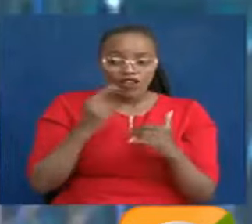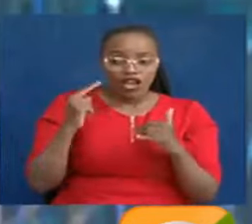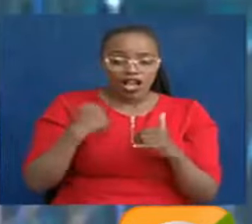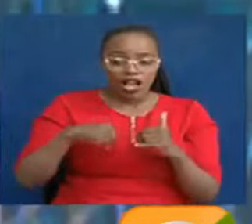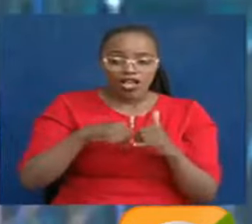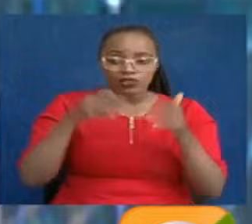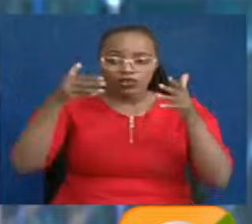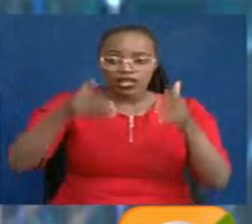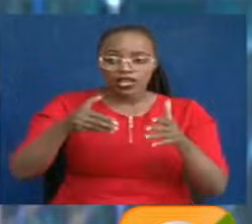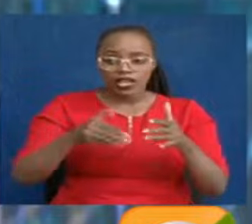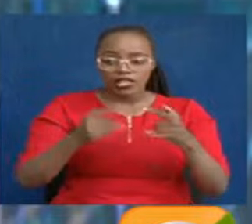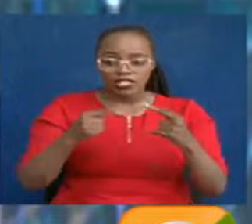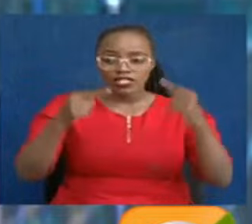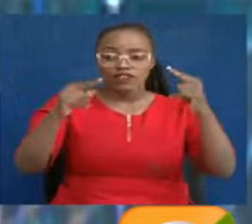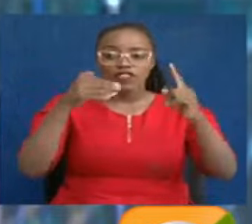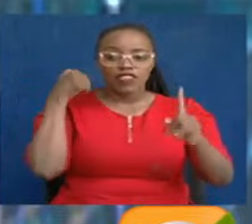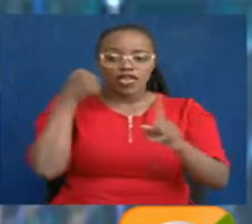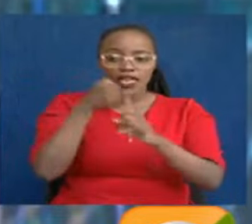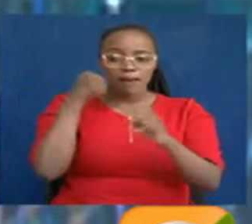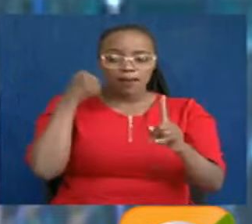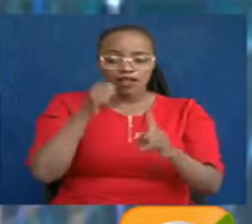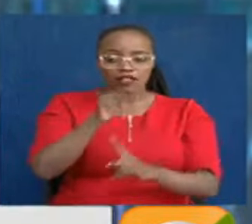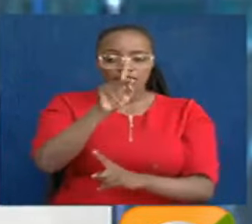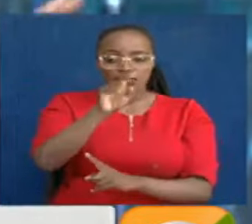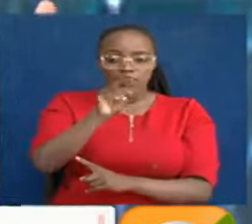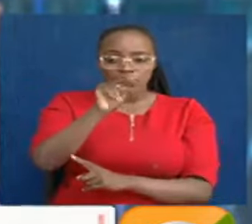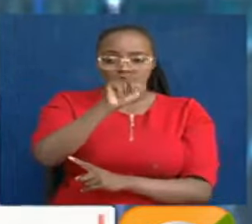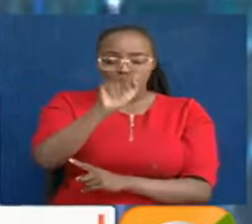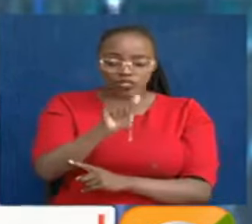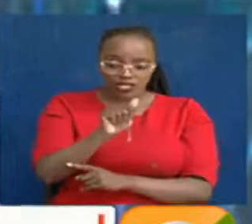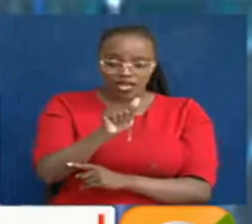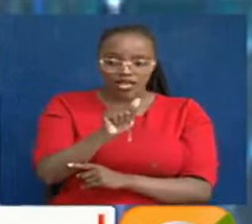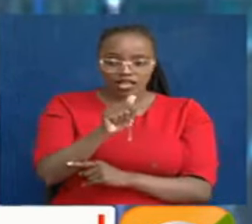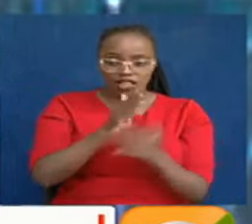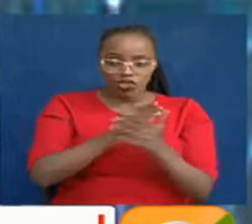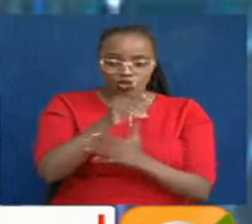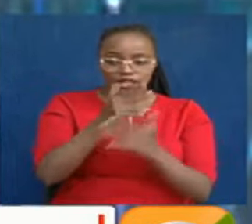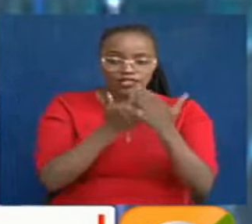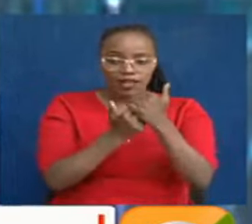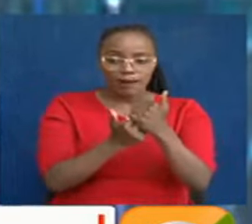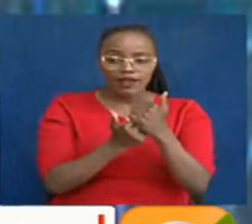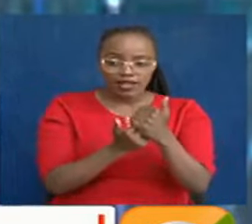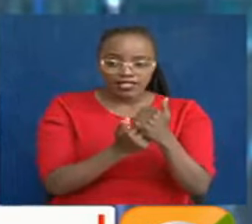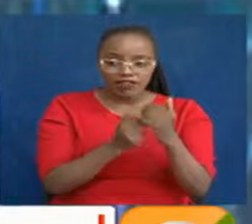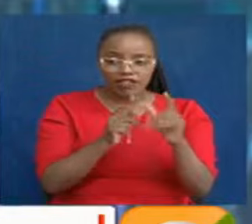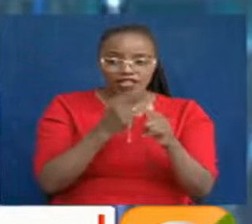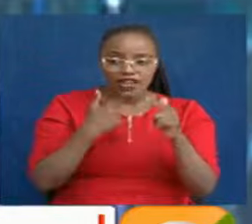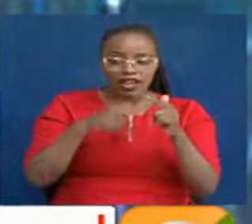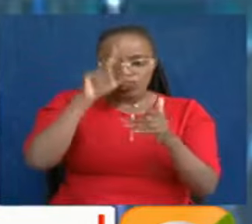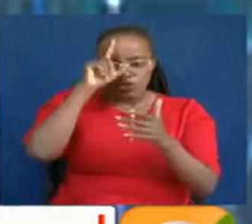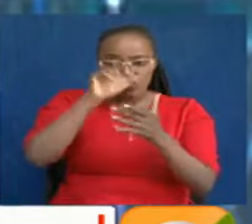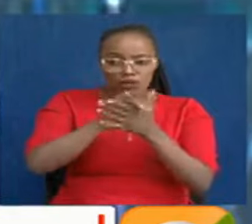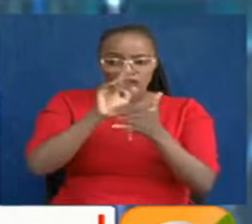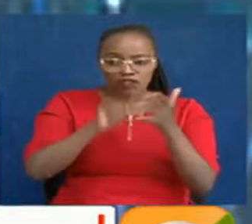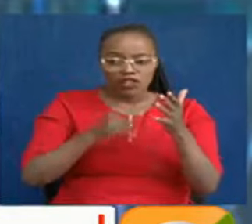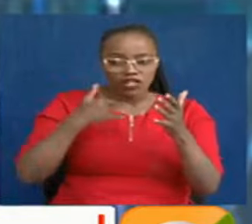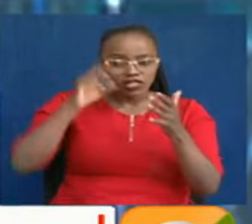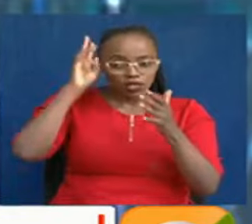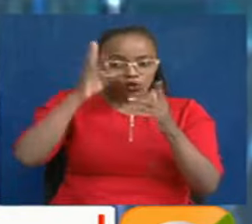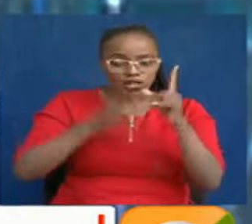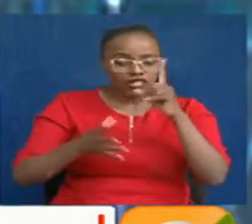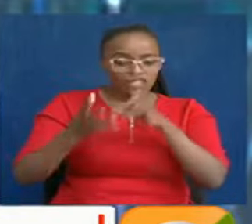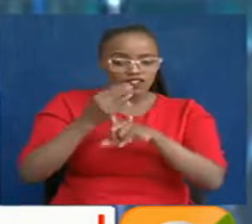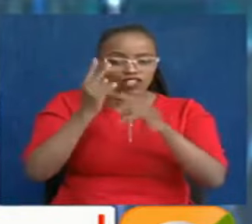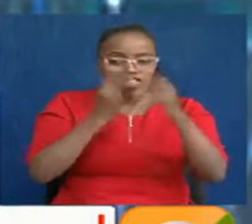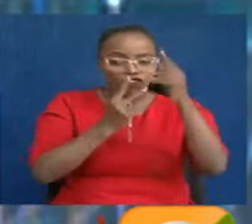currently accelerating the impact of Konza Technopolis. And through such partnerships, we believe that we are going to achieve the